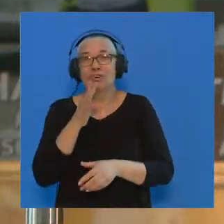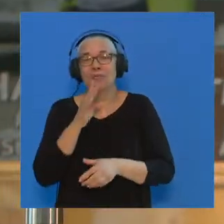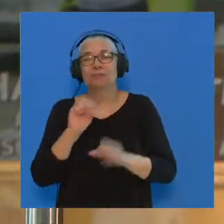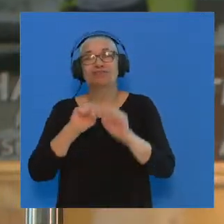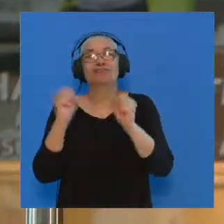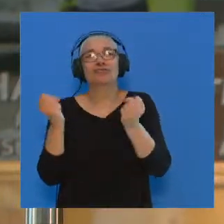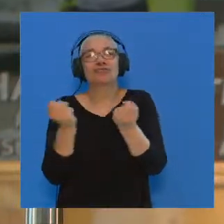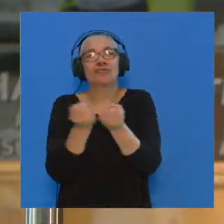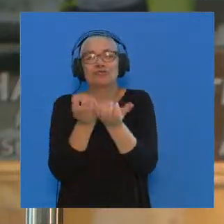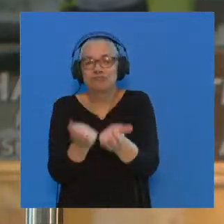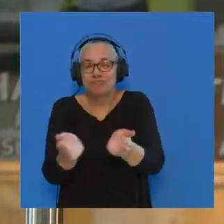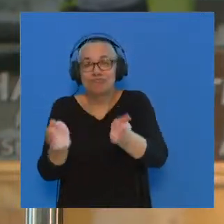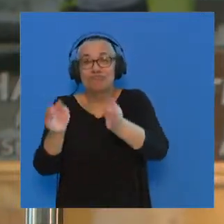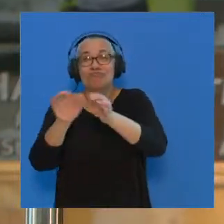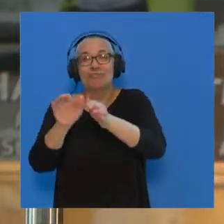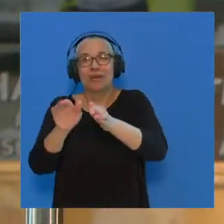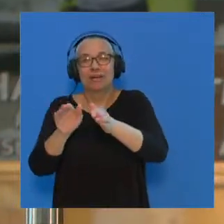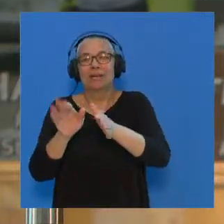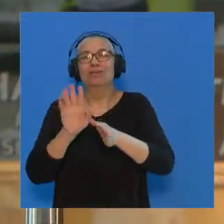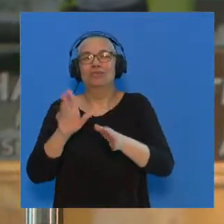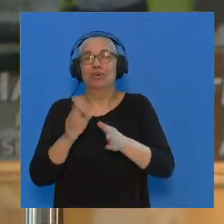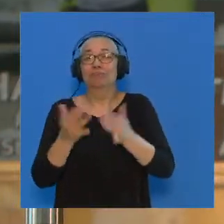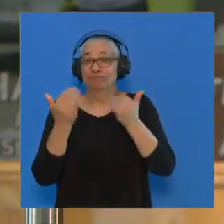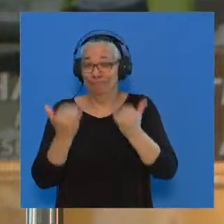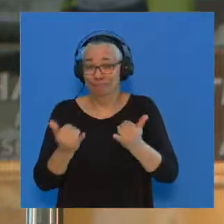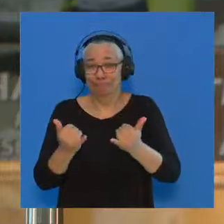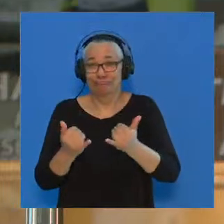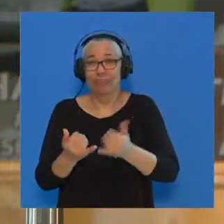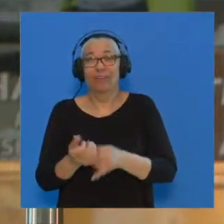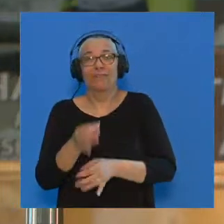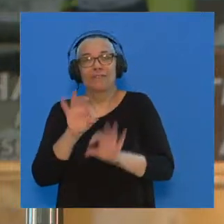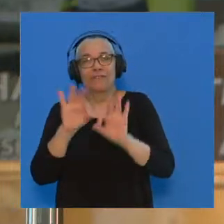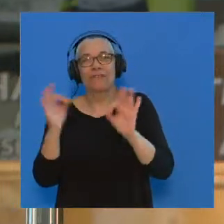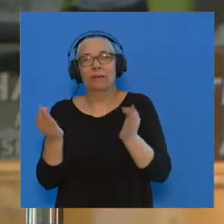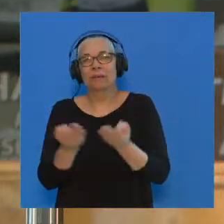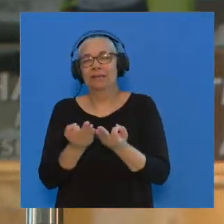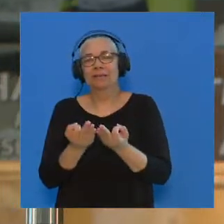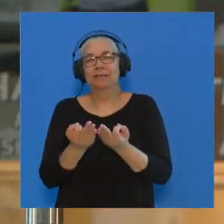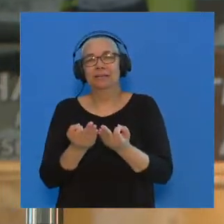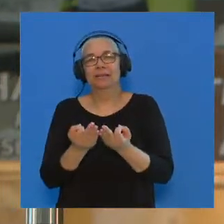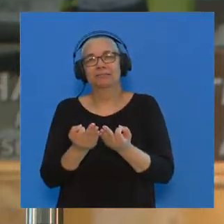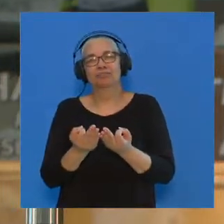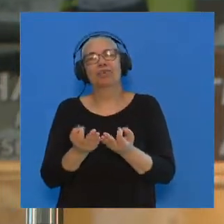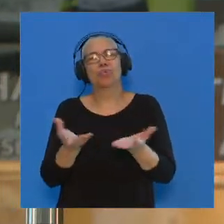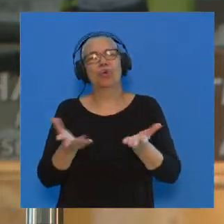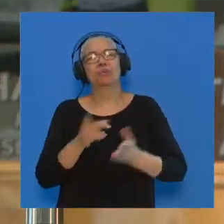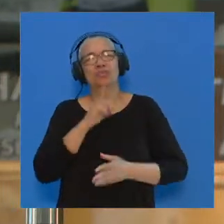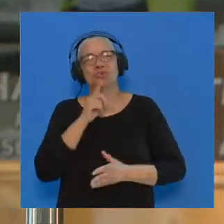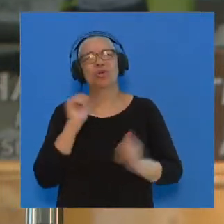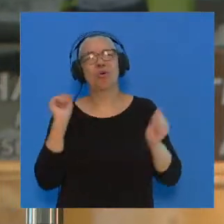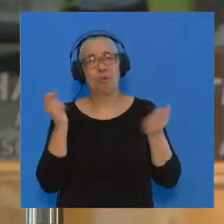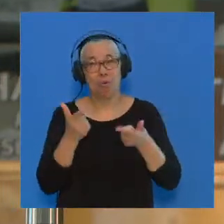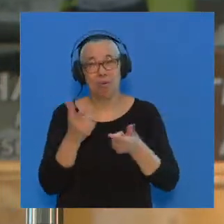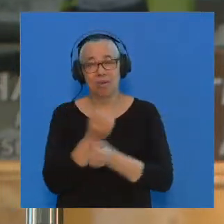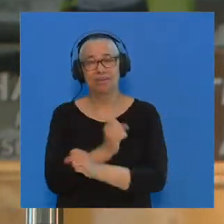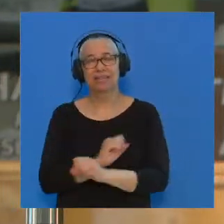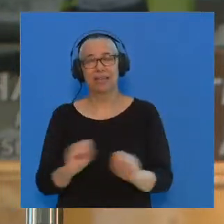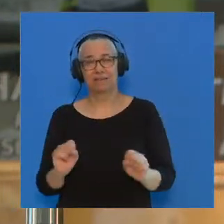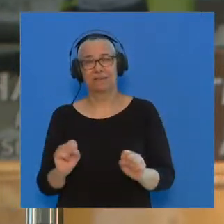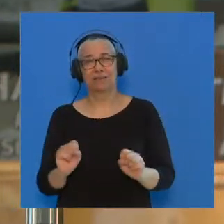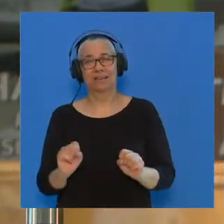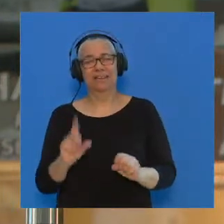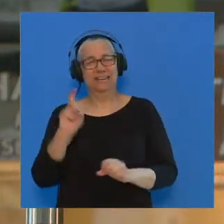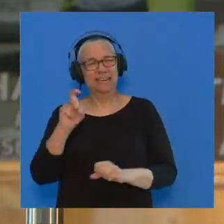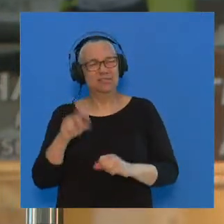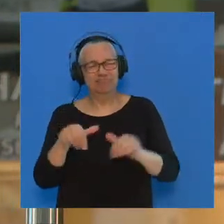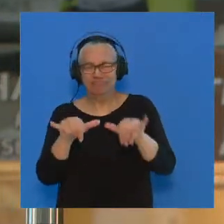so that might be your immediate family and perhaps another family. We're just trying to ensure that everybody is safe, and we have to measure the risk. And